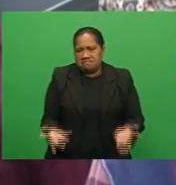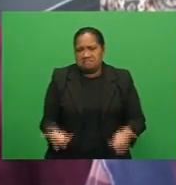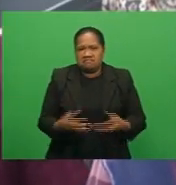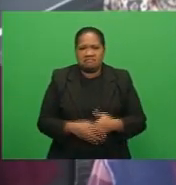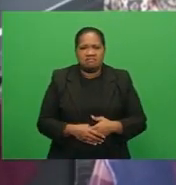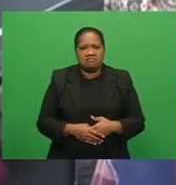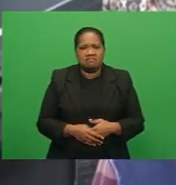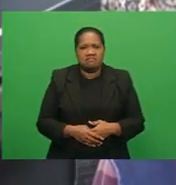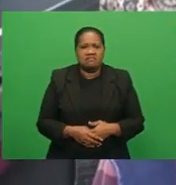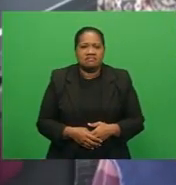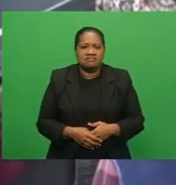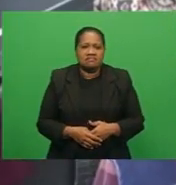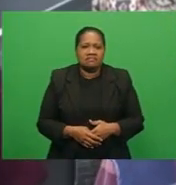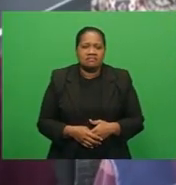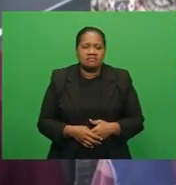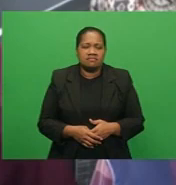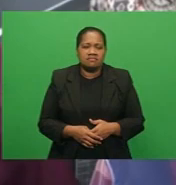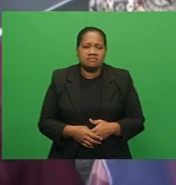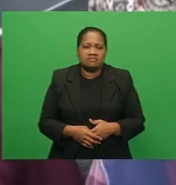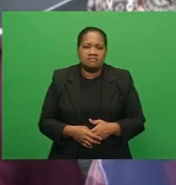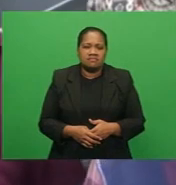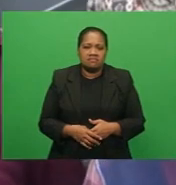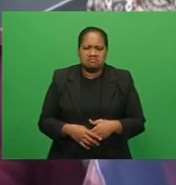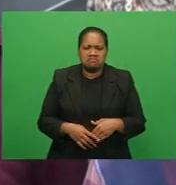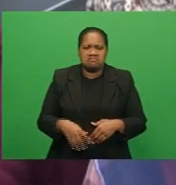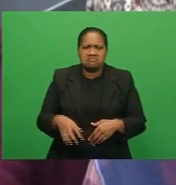here. People got no money